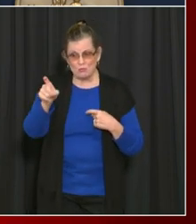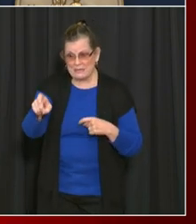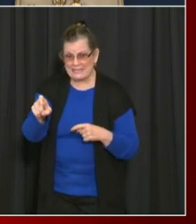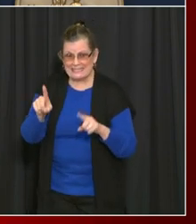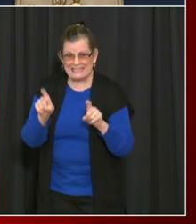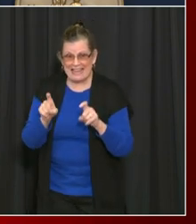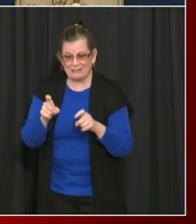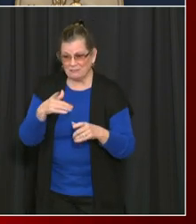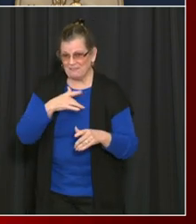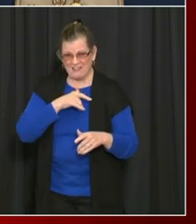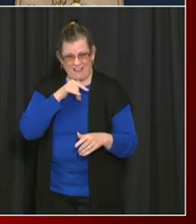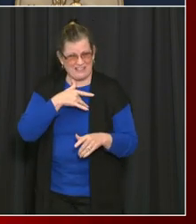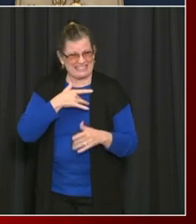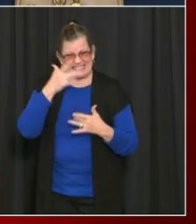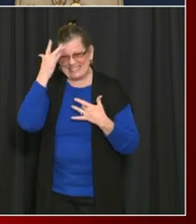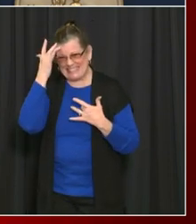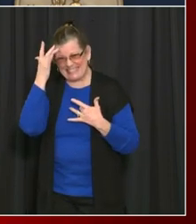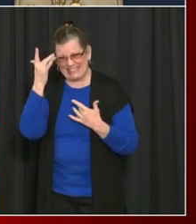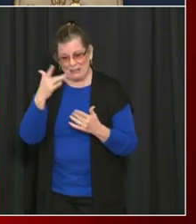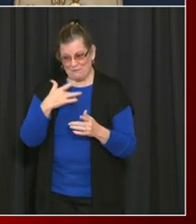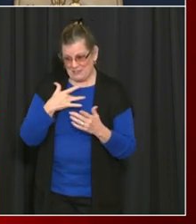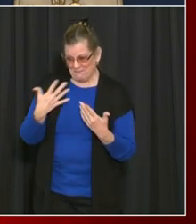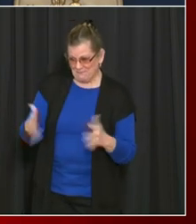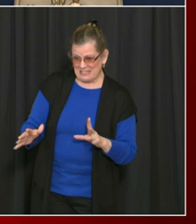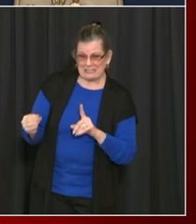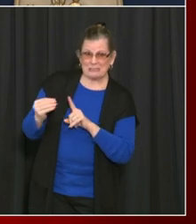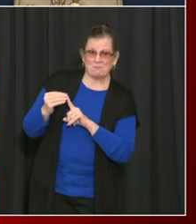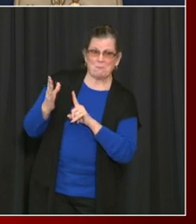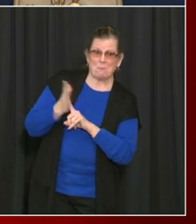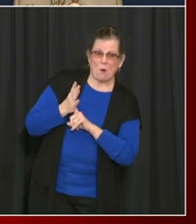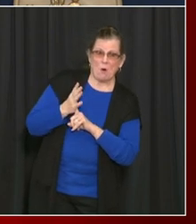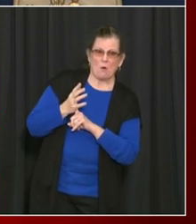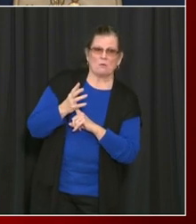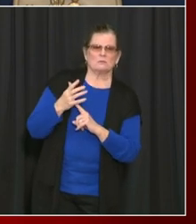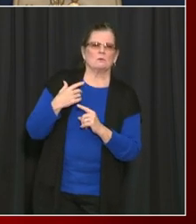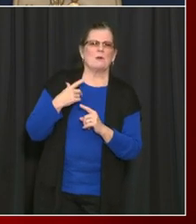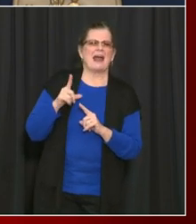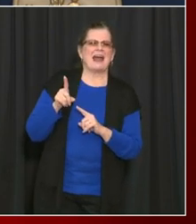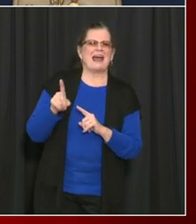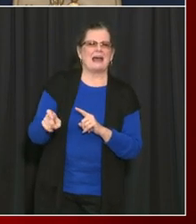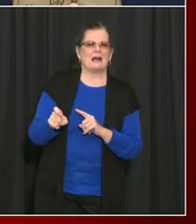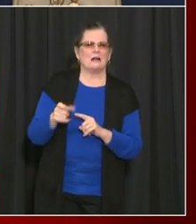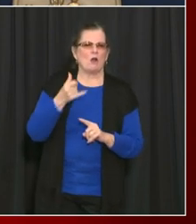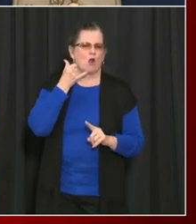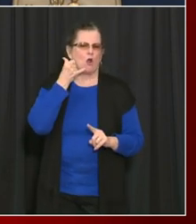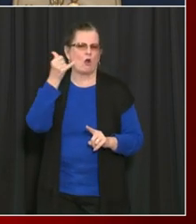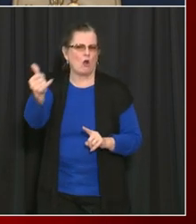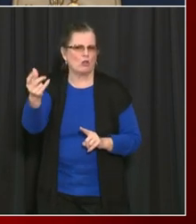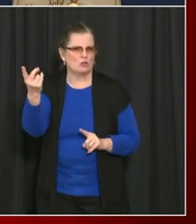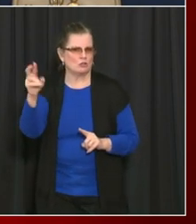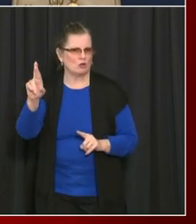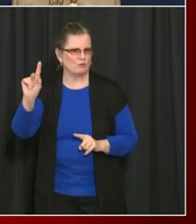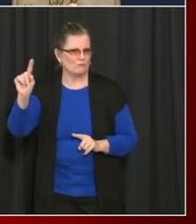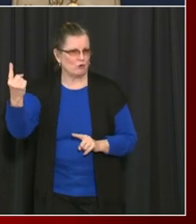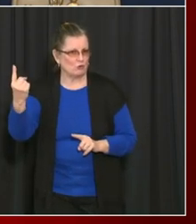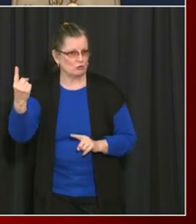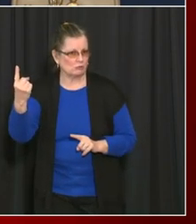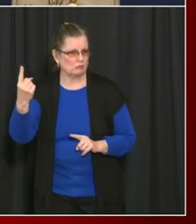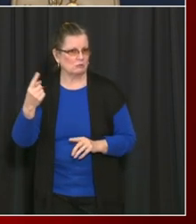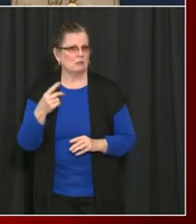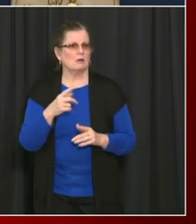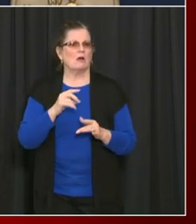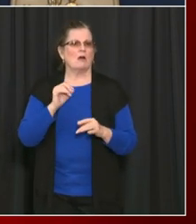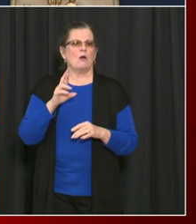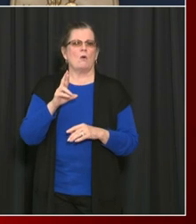you have been exposed to COVID-19, we're asking you to call your doctor or to call one of